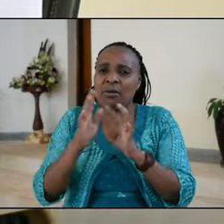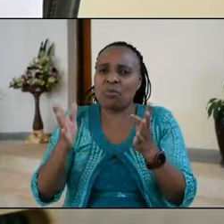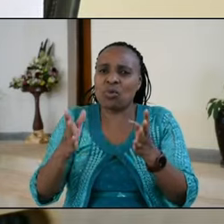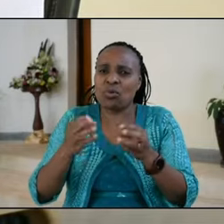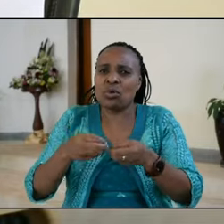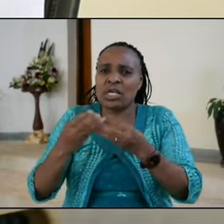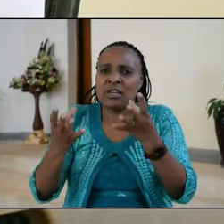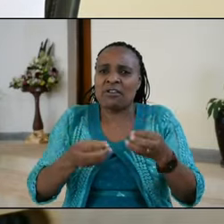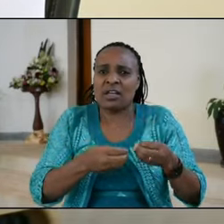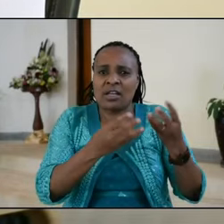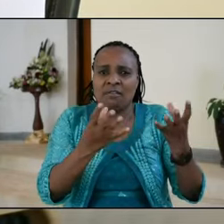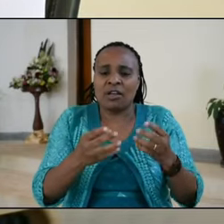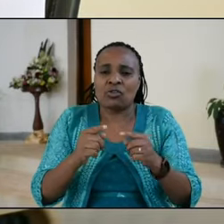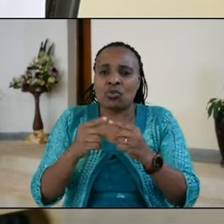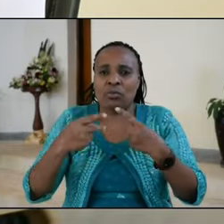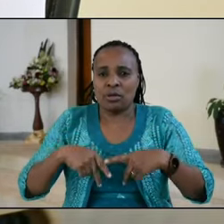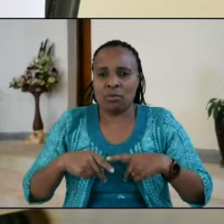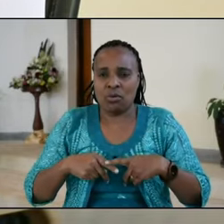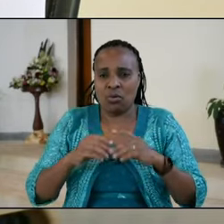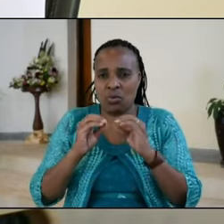to people. So